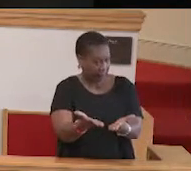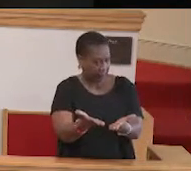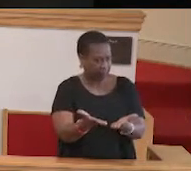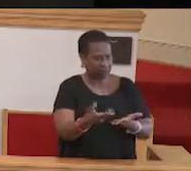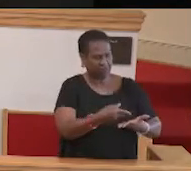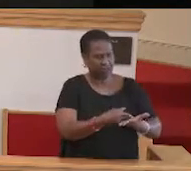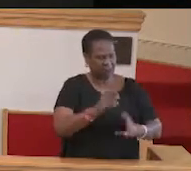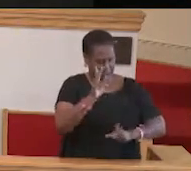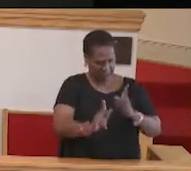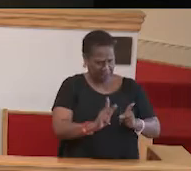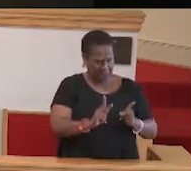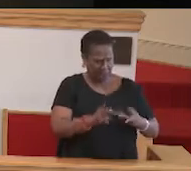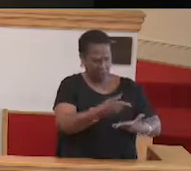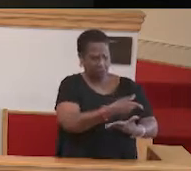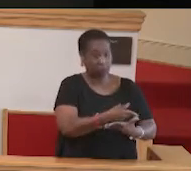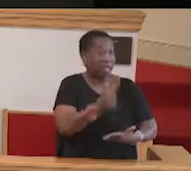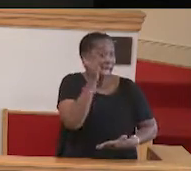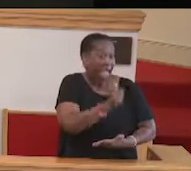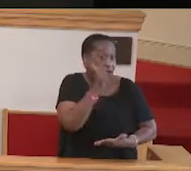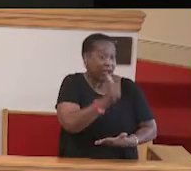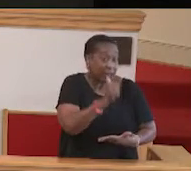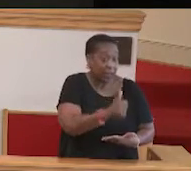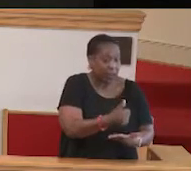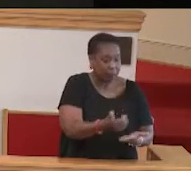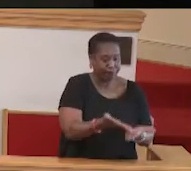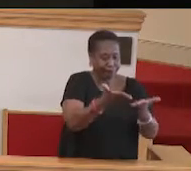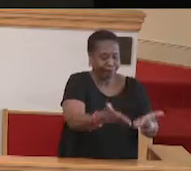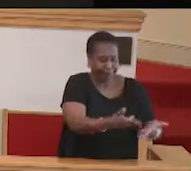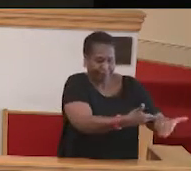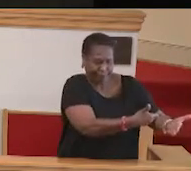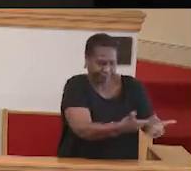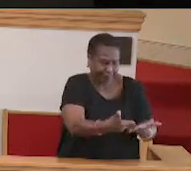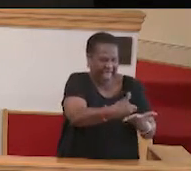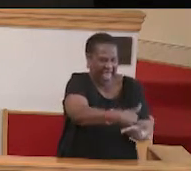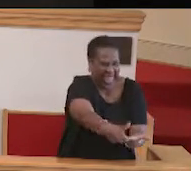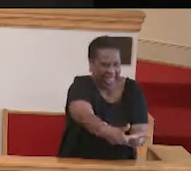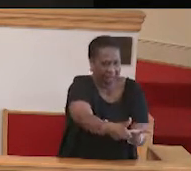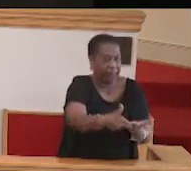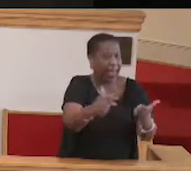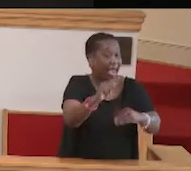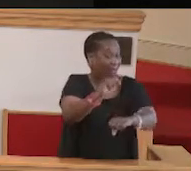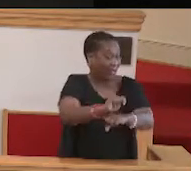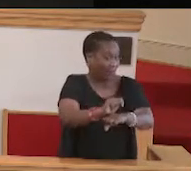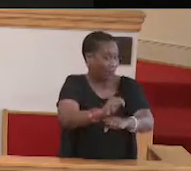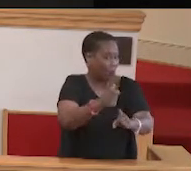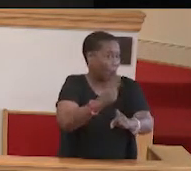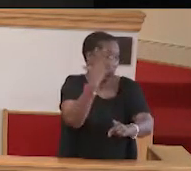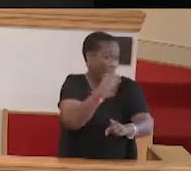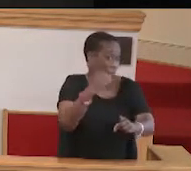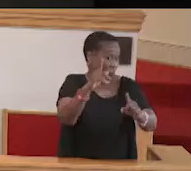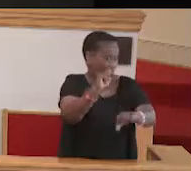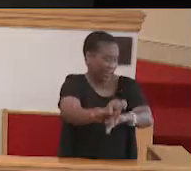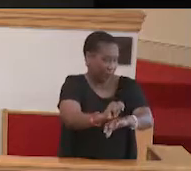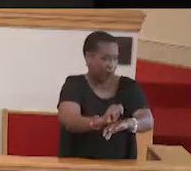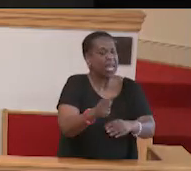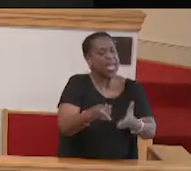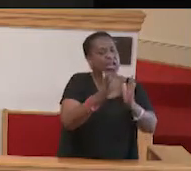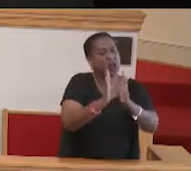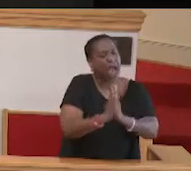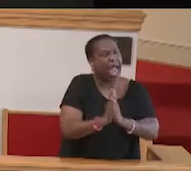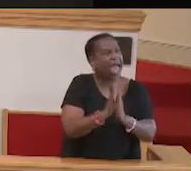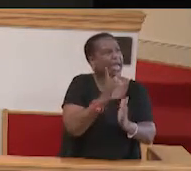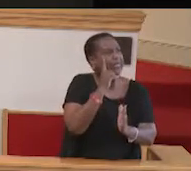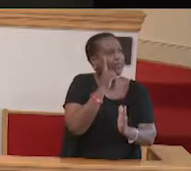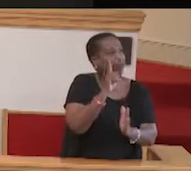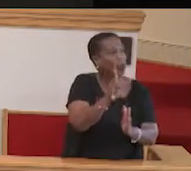People would lay him daily at the gate of the temple called the Beautiful Gate, so that he could ask for alms from